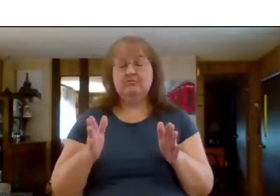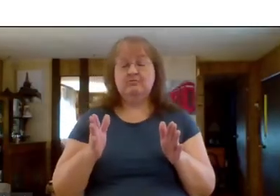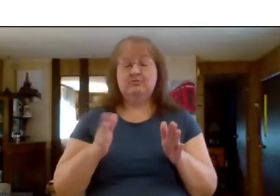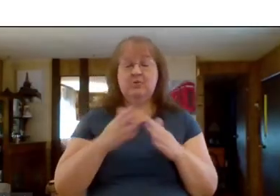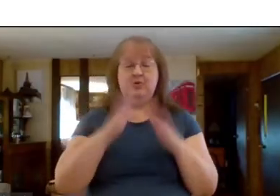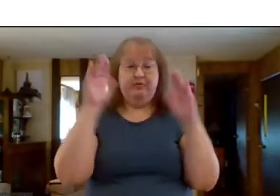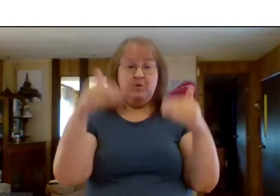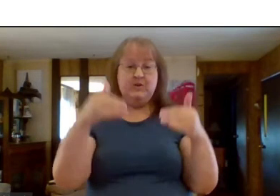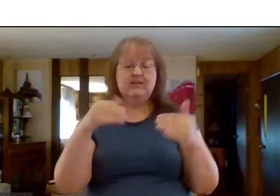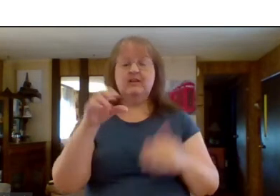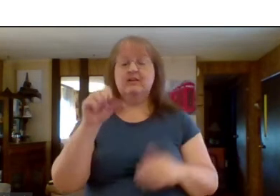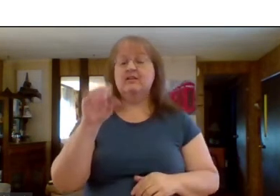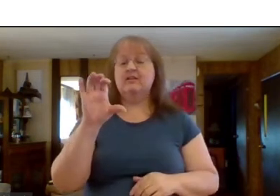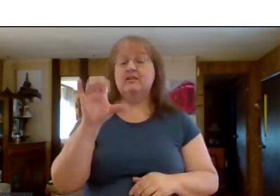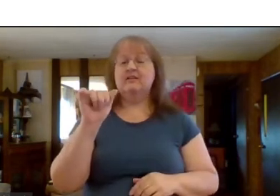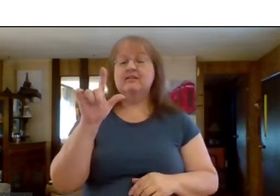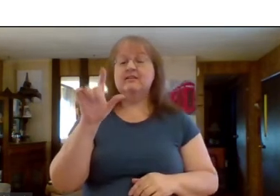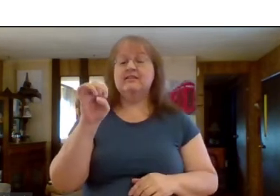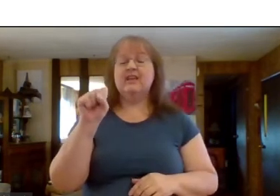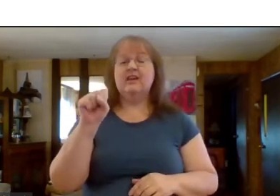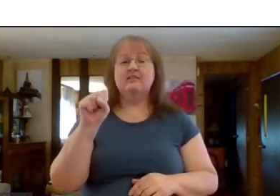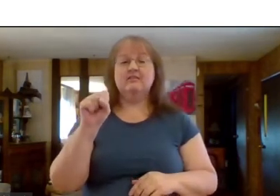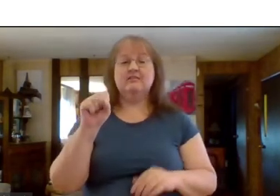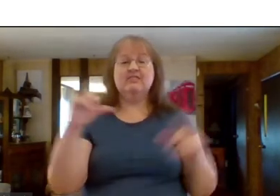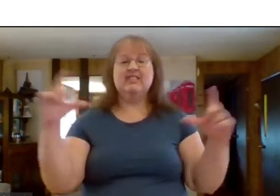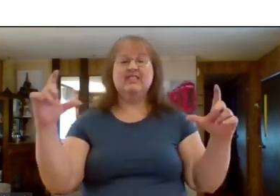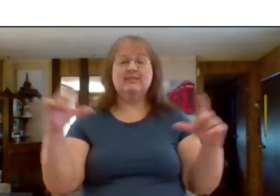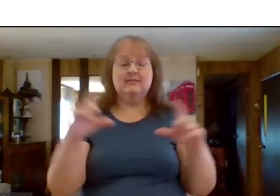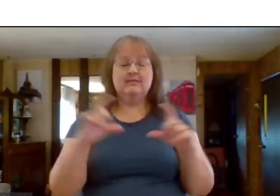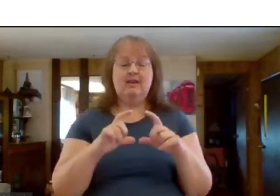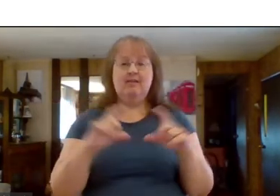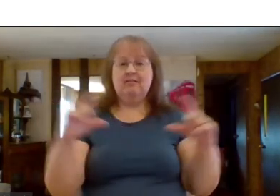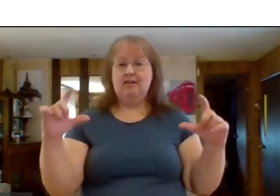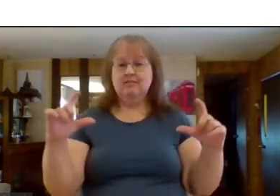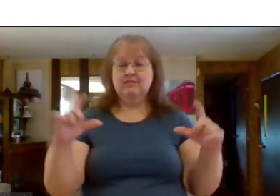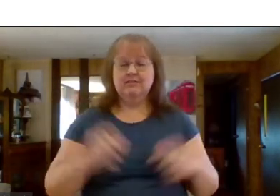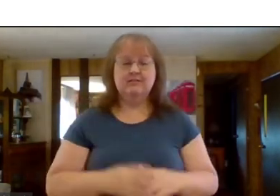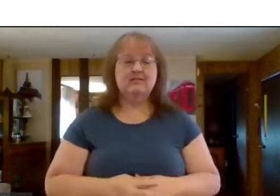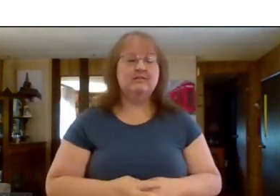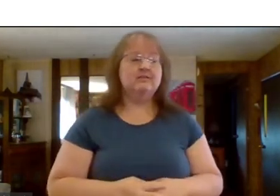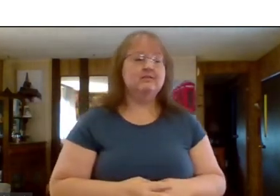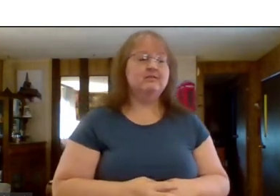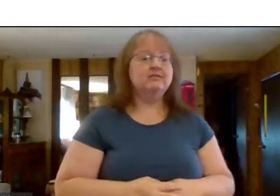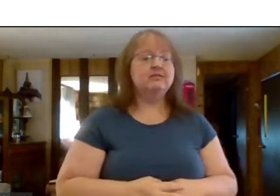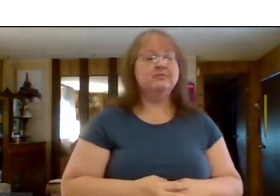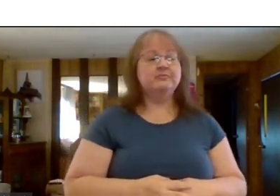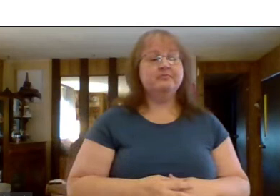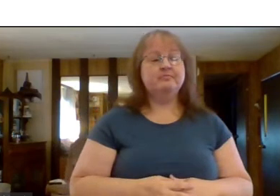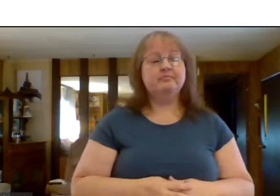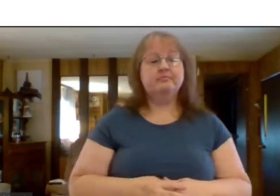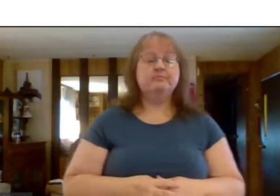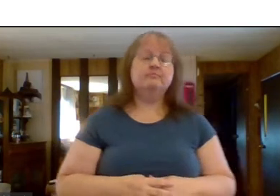All right, now we are on to the last part, scales using proportions.